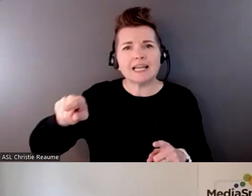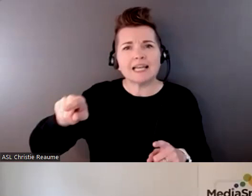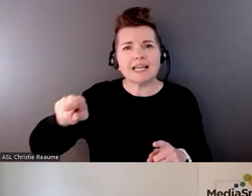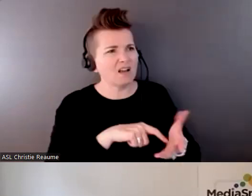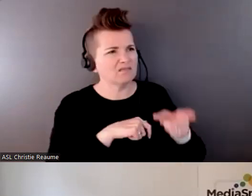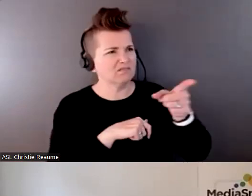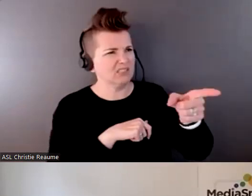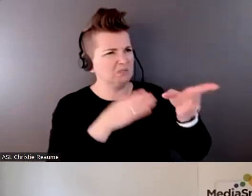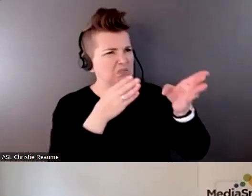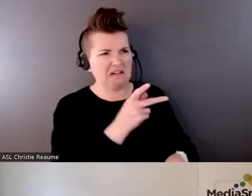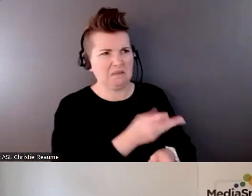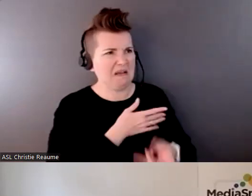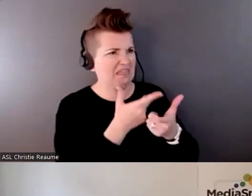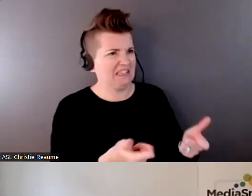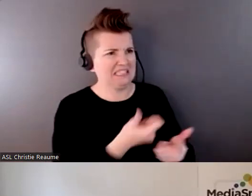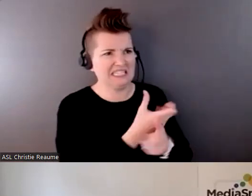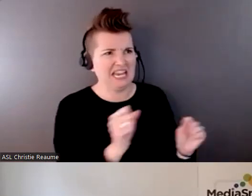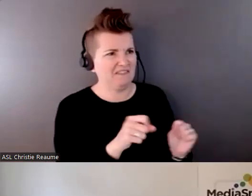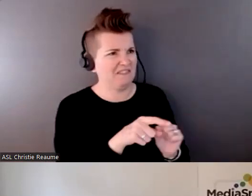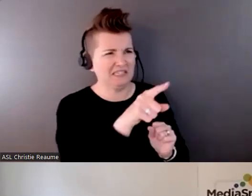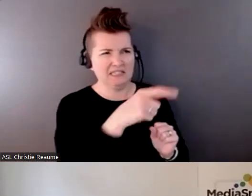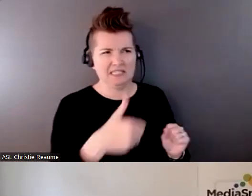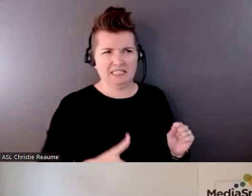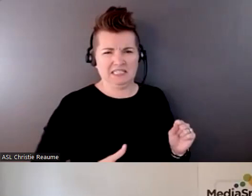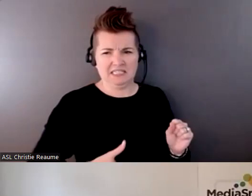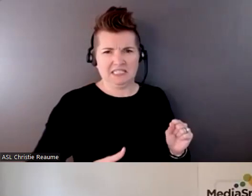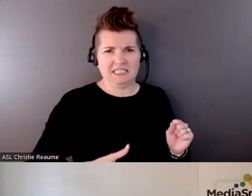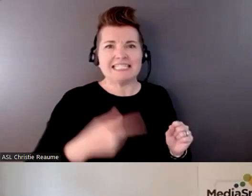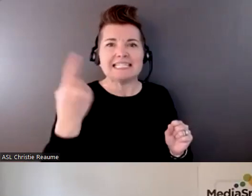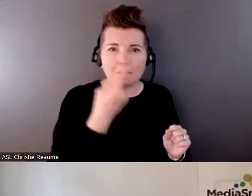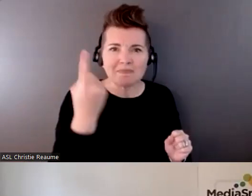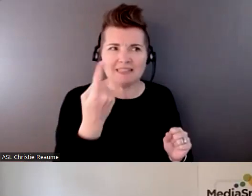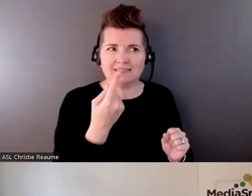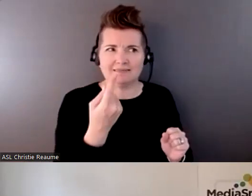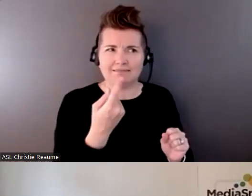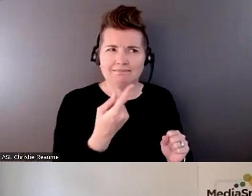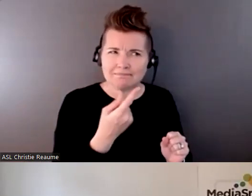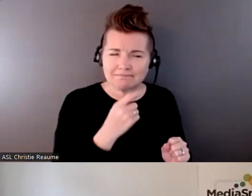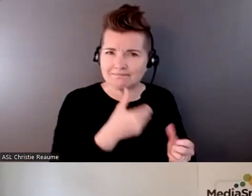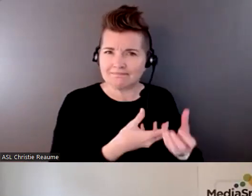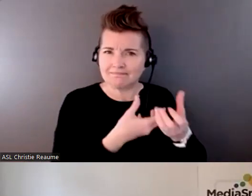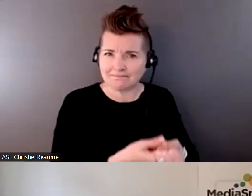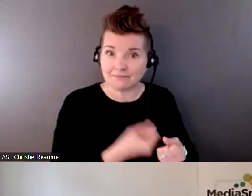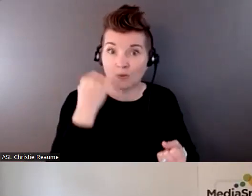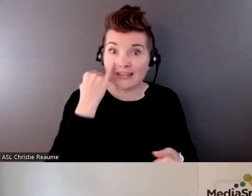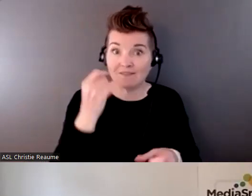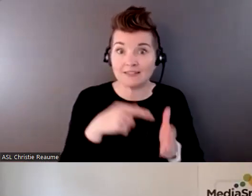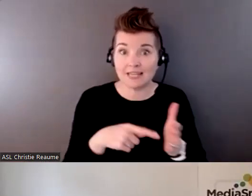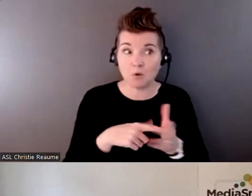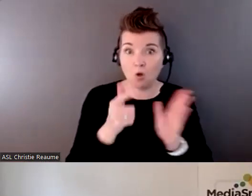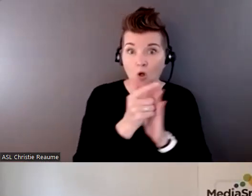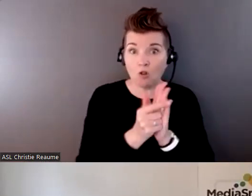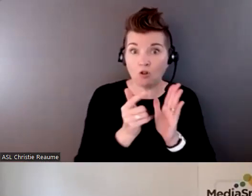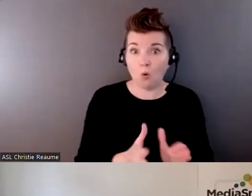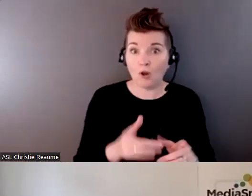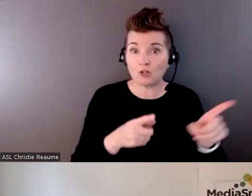security program and there's going to be some kind of red flags that they'll see so if say their lawyer says send me you